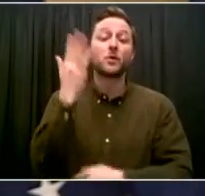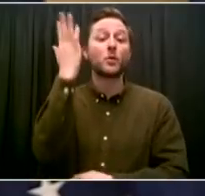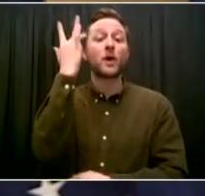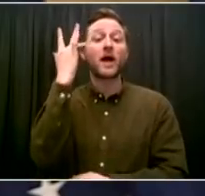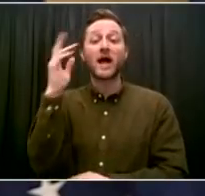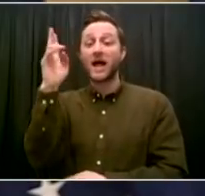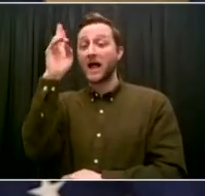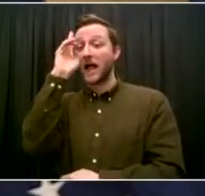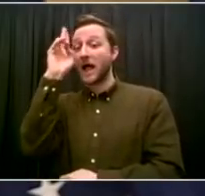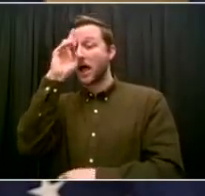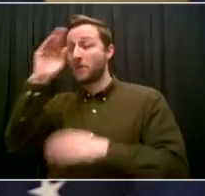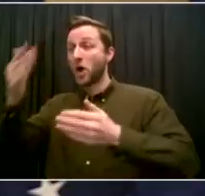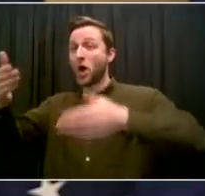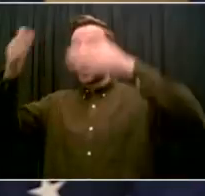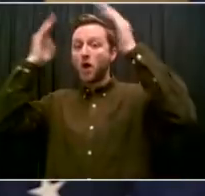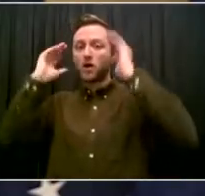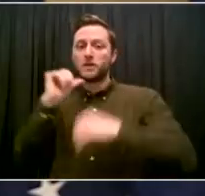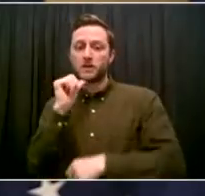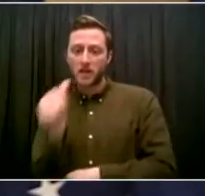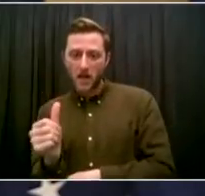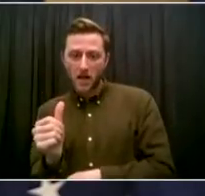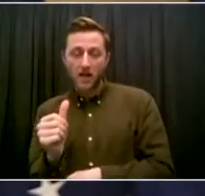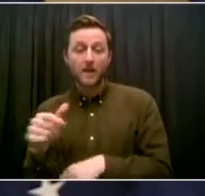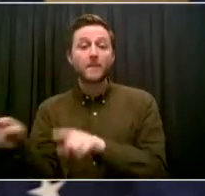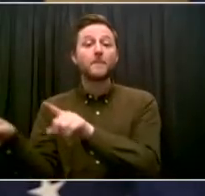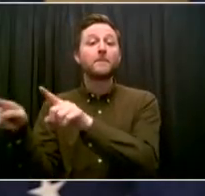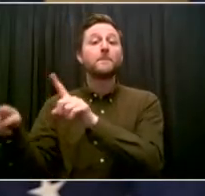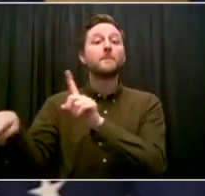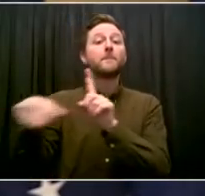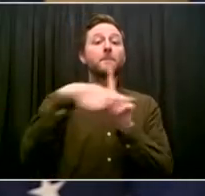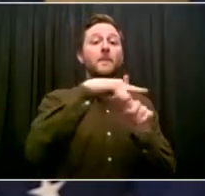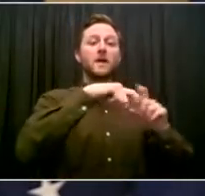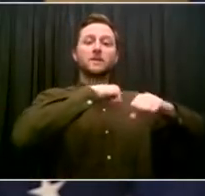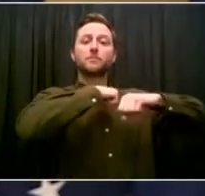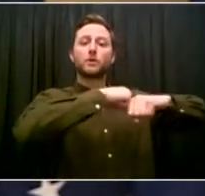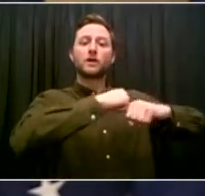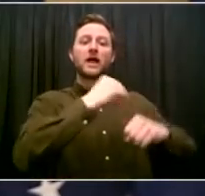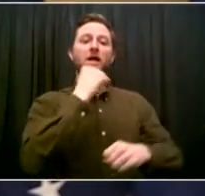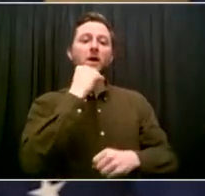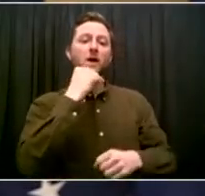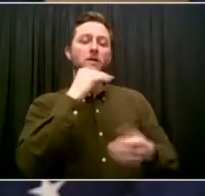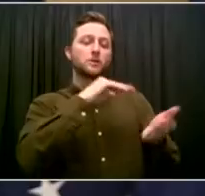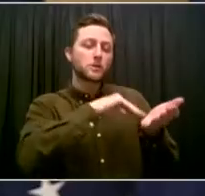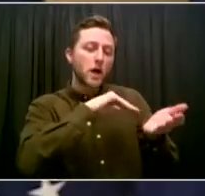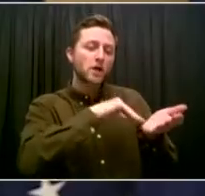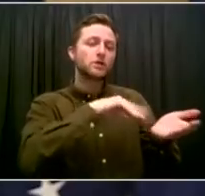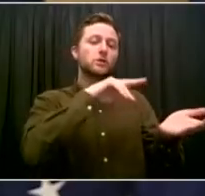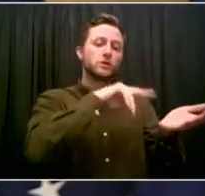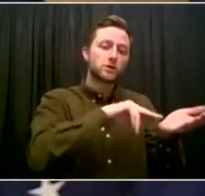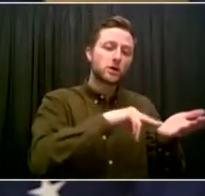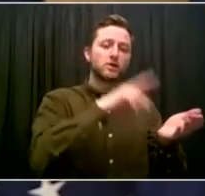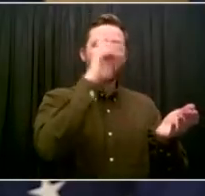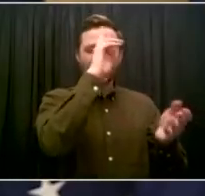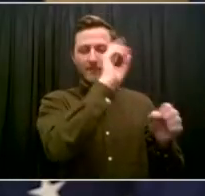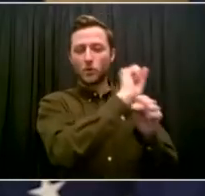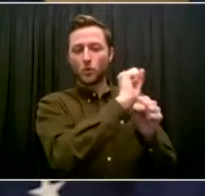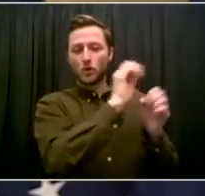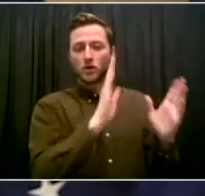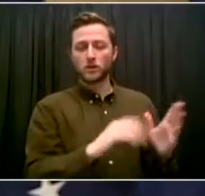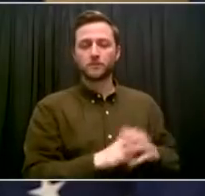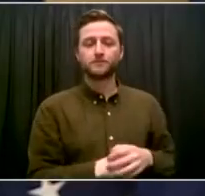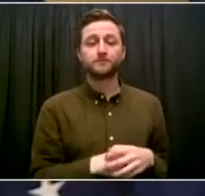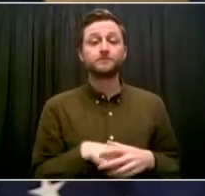workers. Our most recent data show that unvaccinated people are over 8 times more likely to be